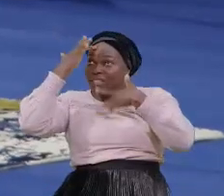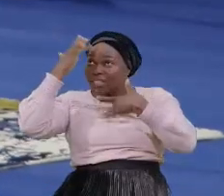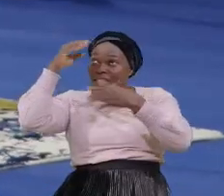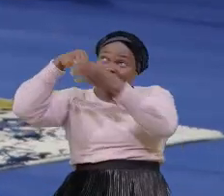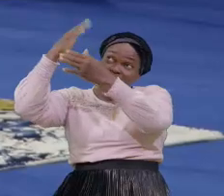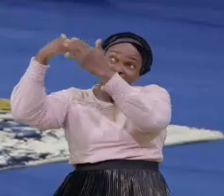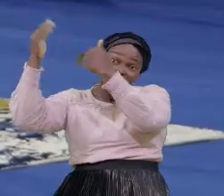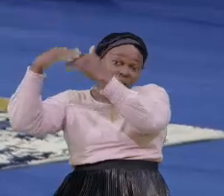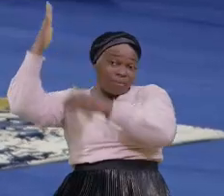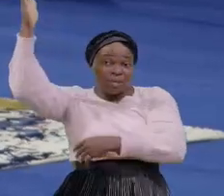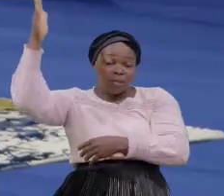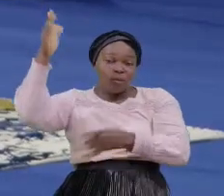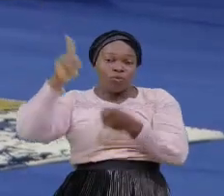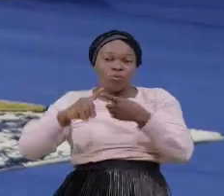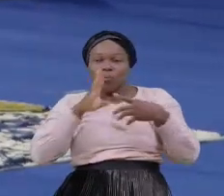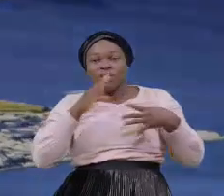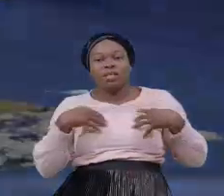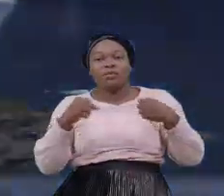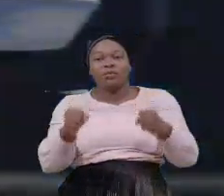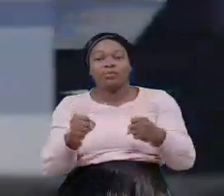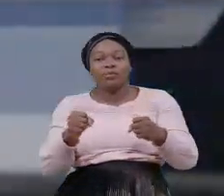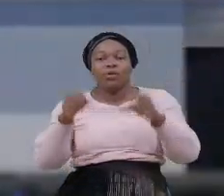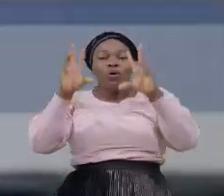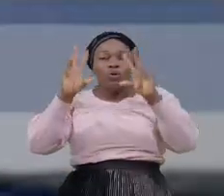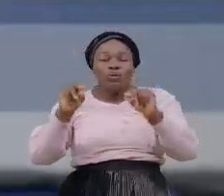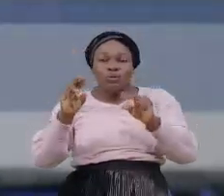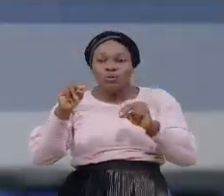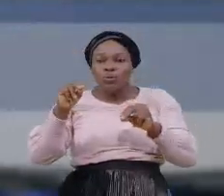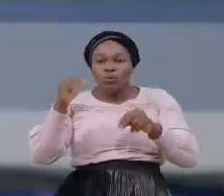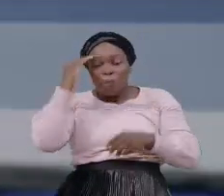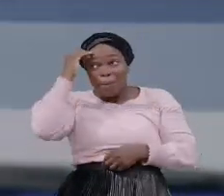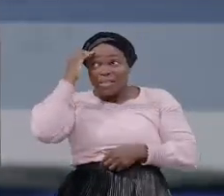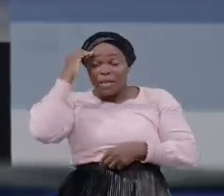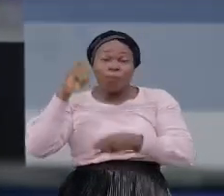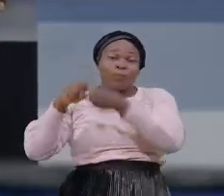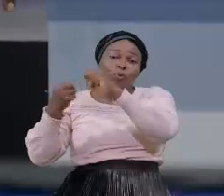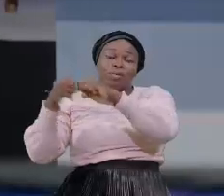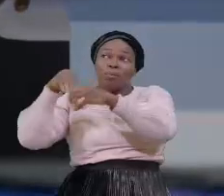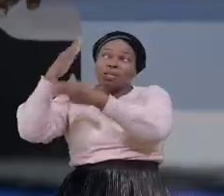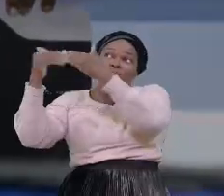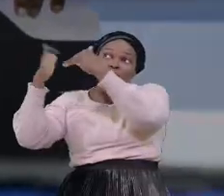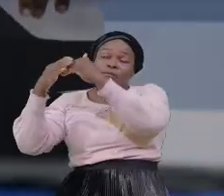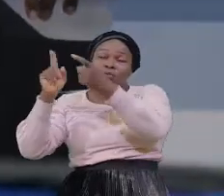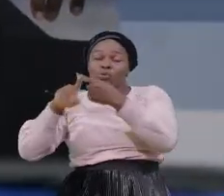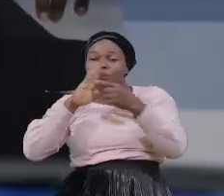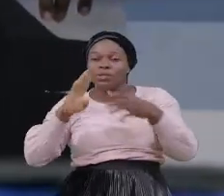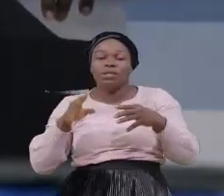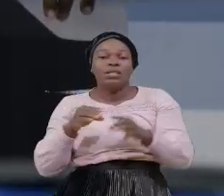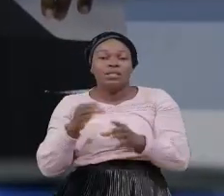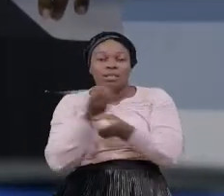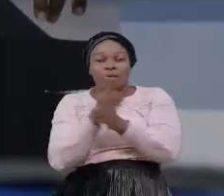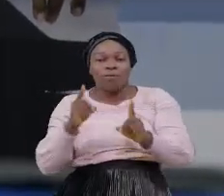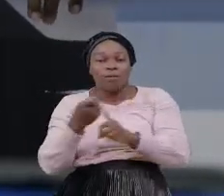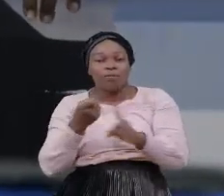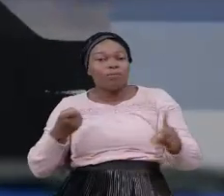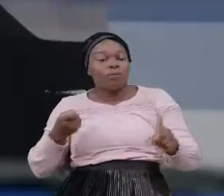be healed. There is no mental problem in heaven to be delivered from. It's only